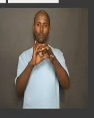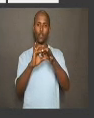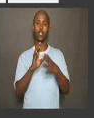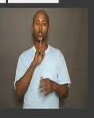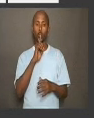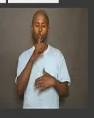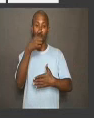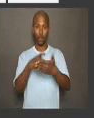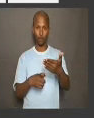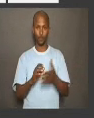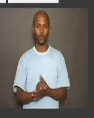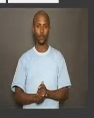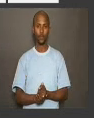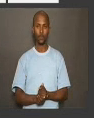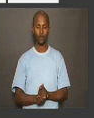truth value.